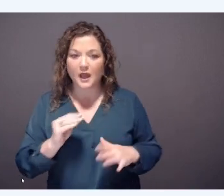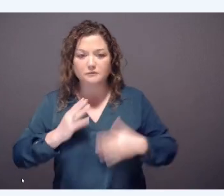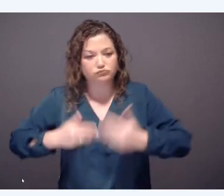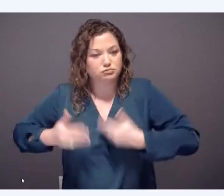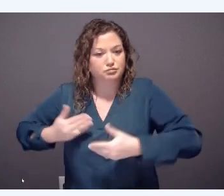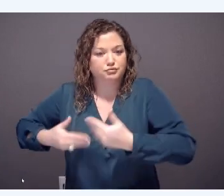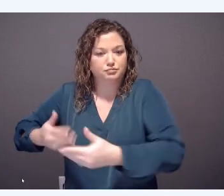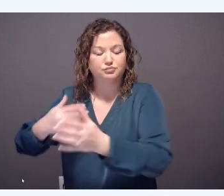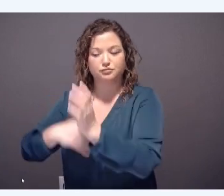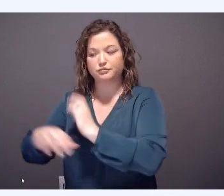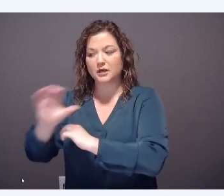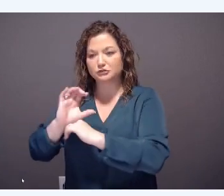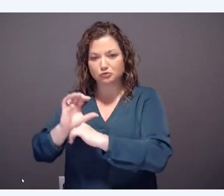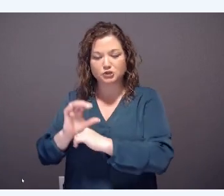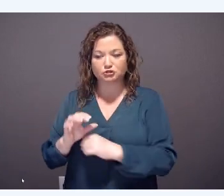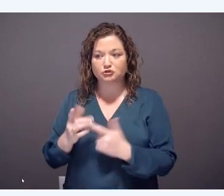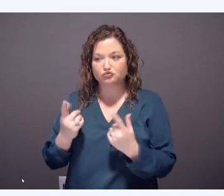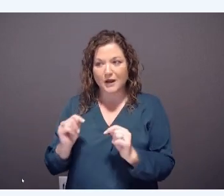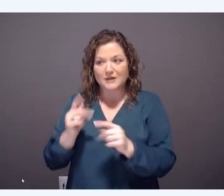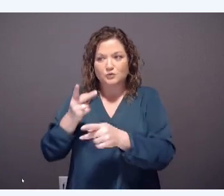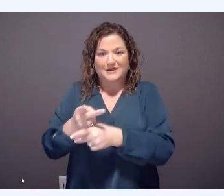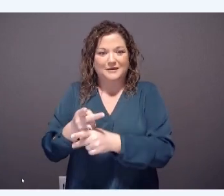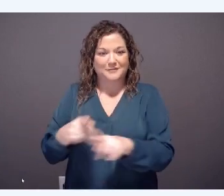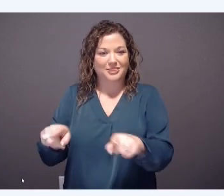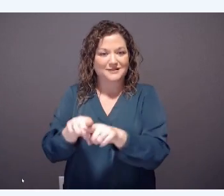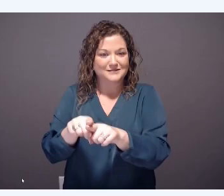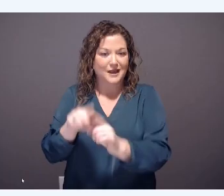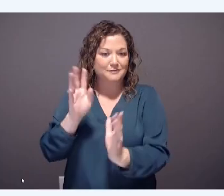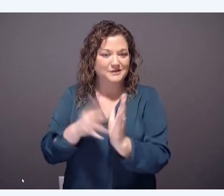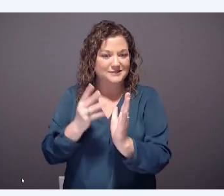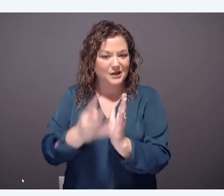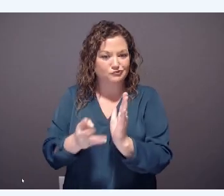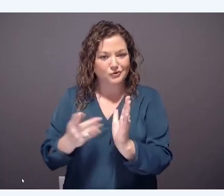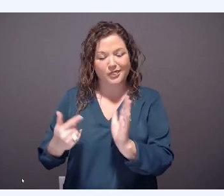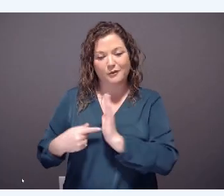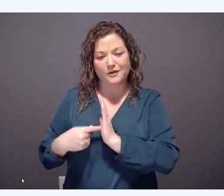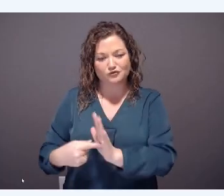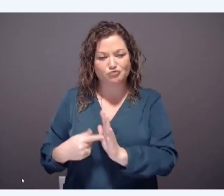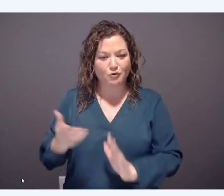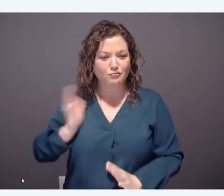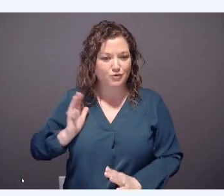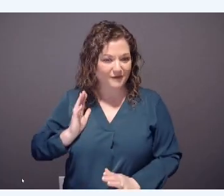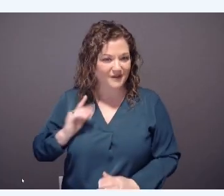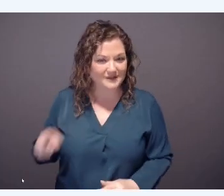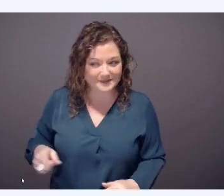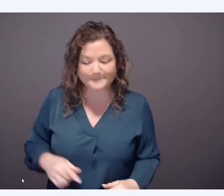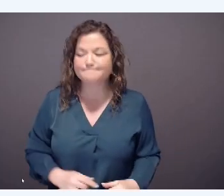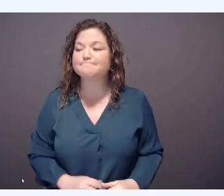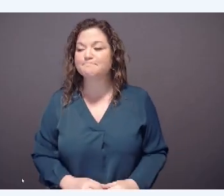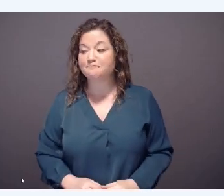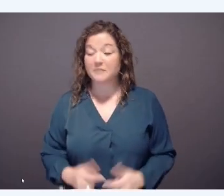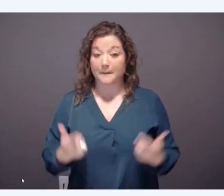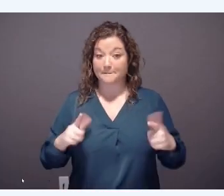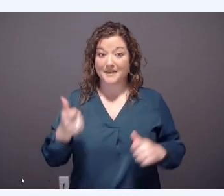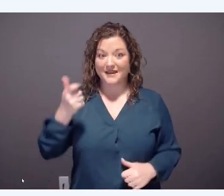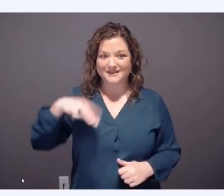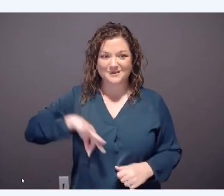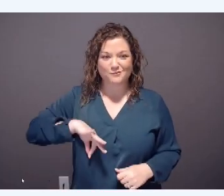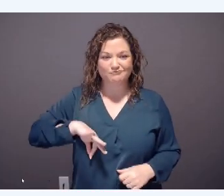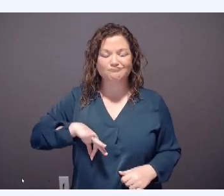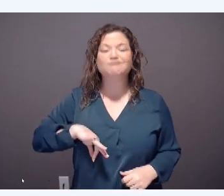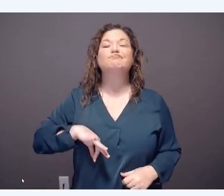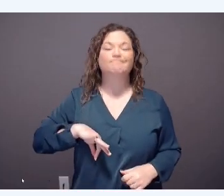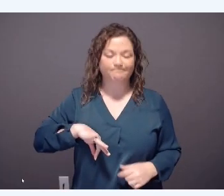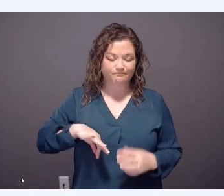just trying to hit the same schedule we've shown in previous updates. The big thing here is finishing up the critical items like the